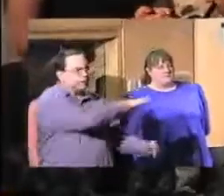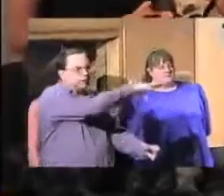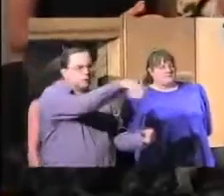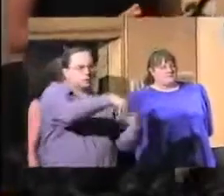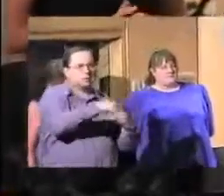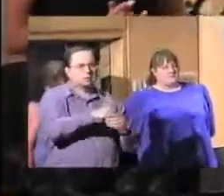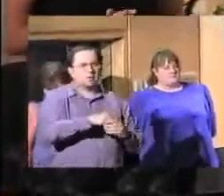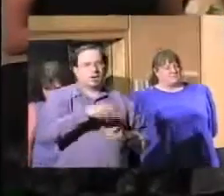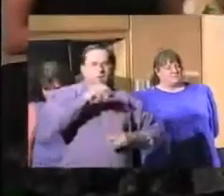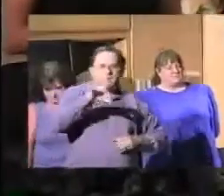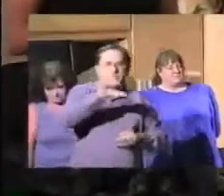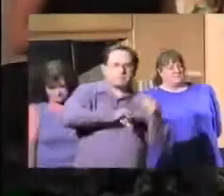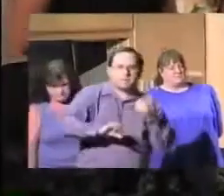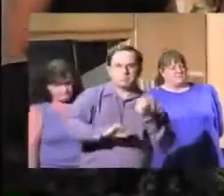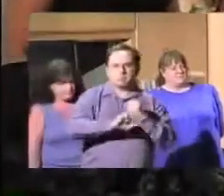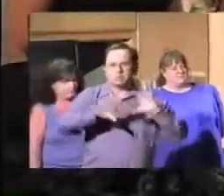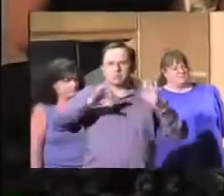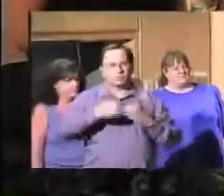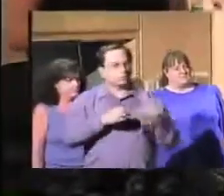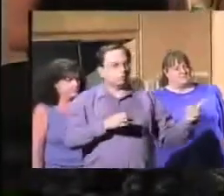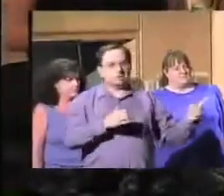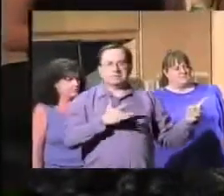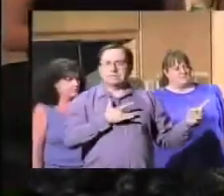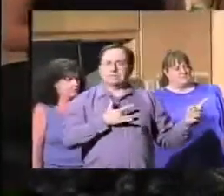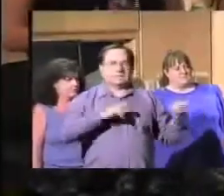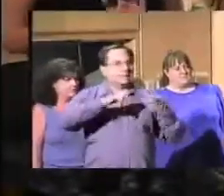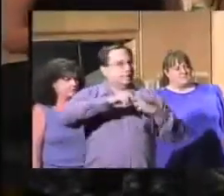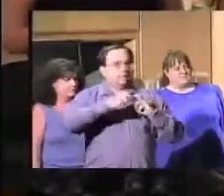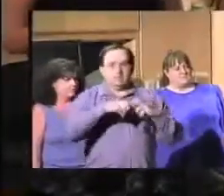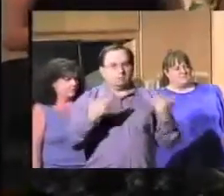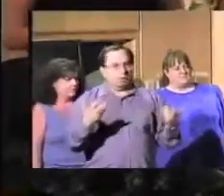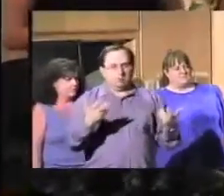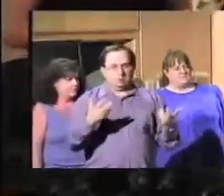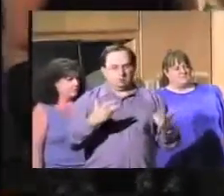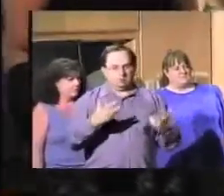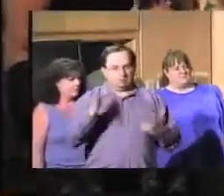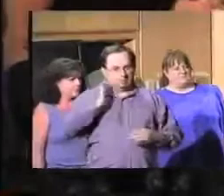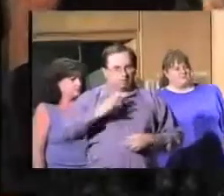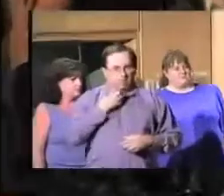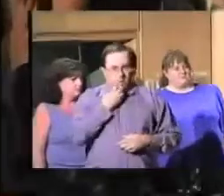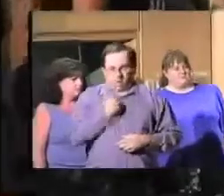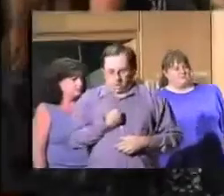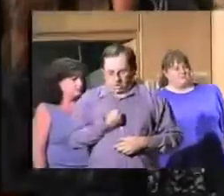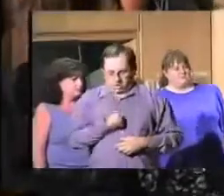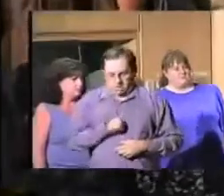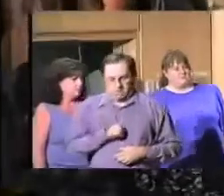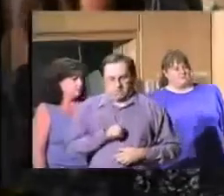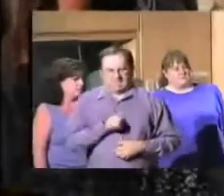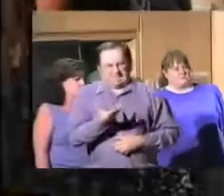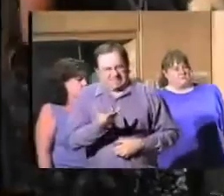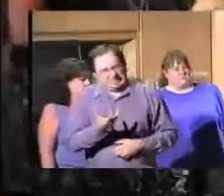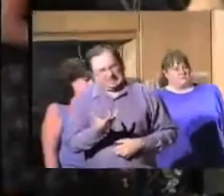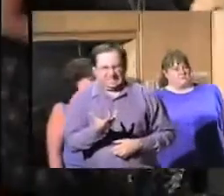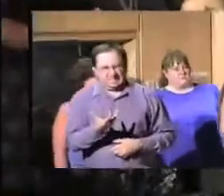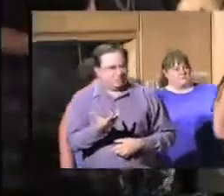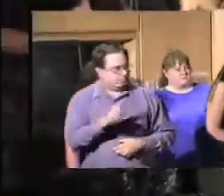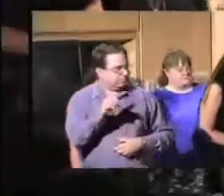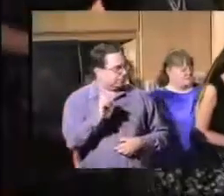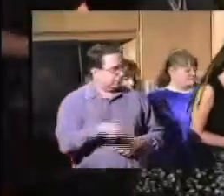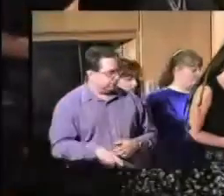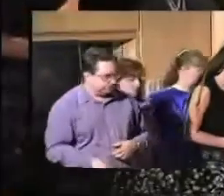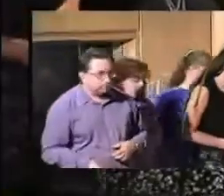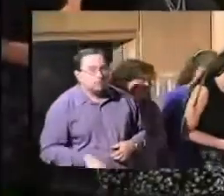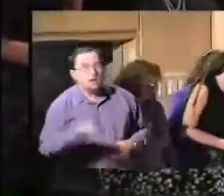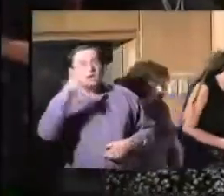peer support group, she is faced with a dilemma. Dr. Barnett to emergency. Dr. Barnett